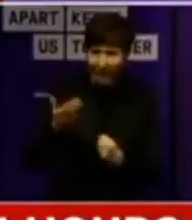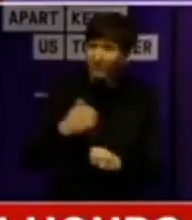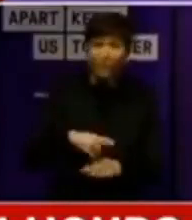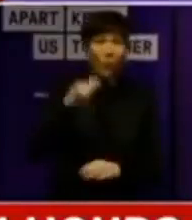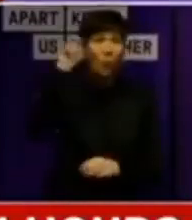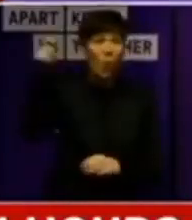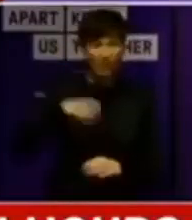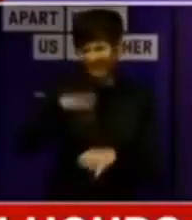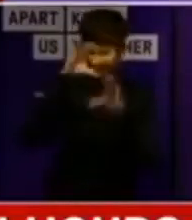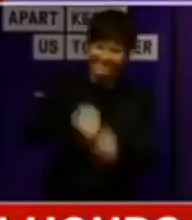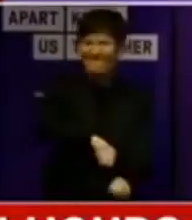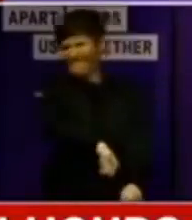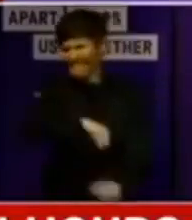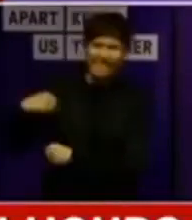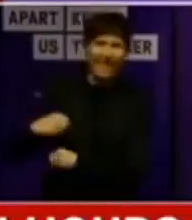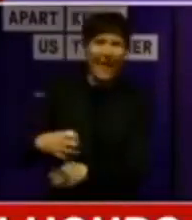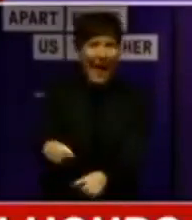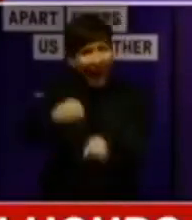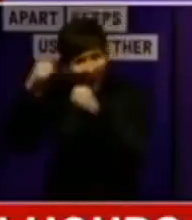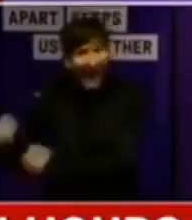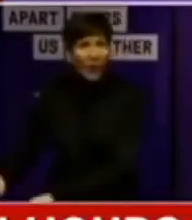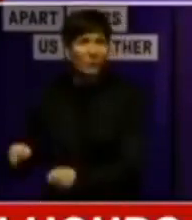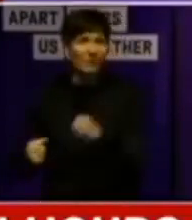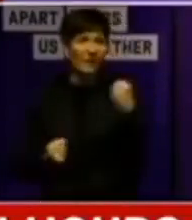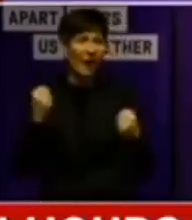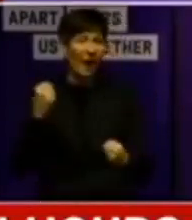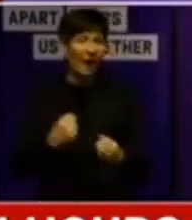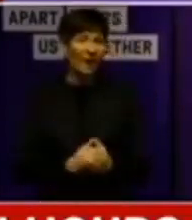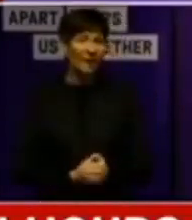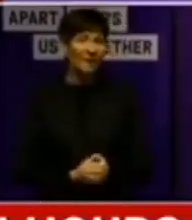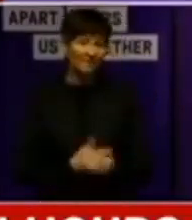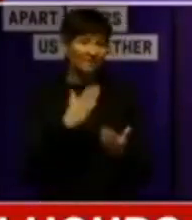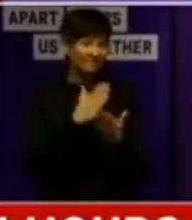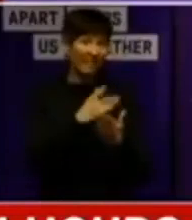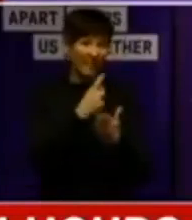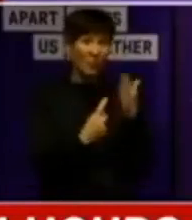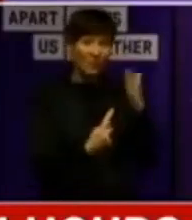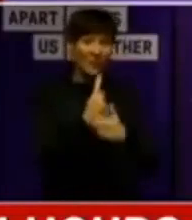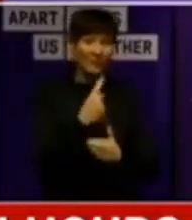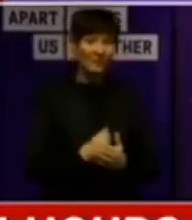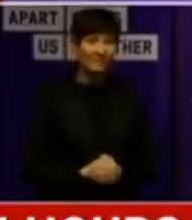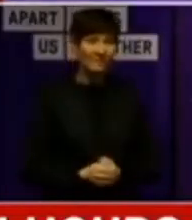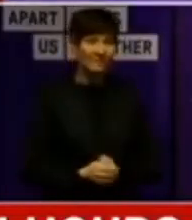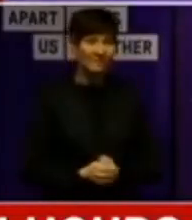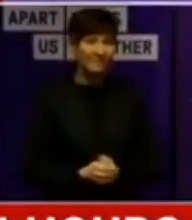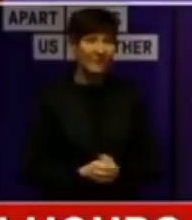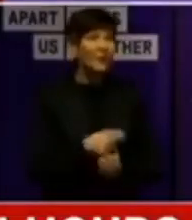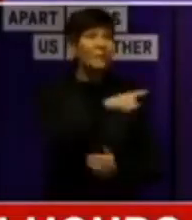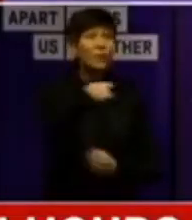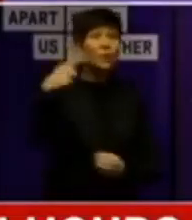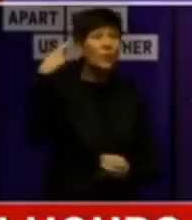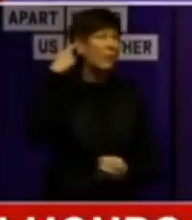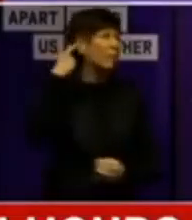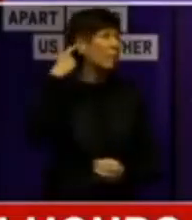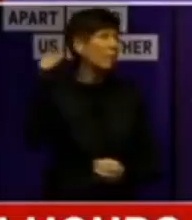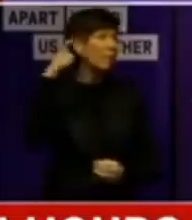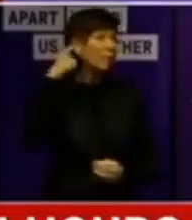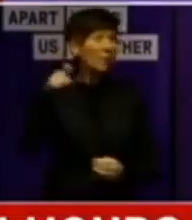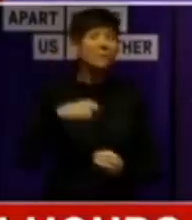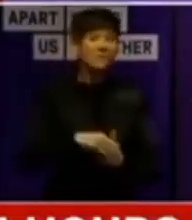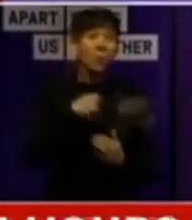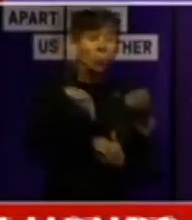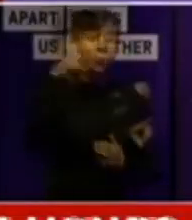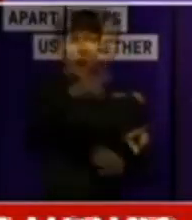your actions, and if you're not doing the right thing, we will not hesitate to issue infringements, to arrest you, to detain you